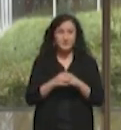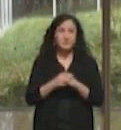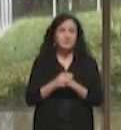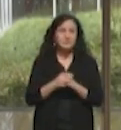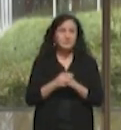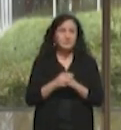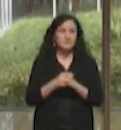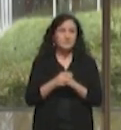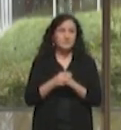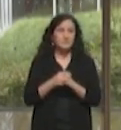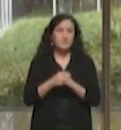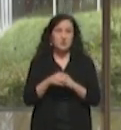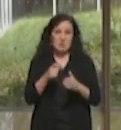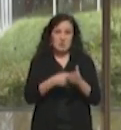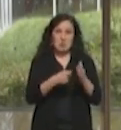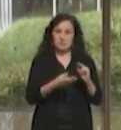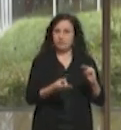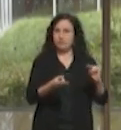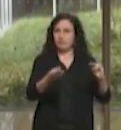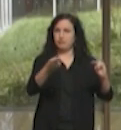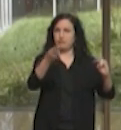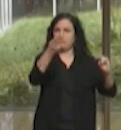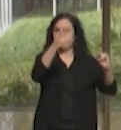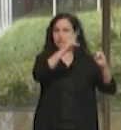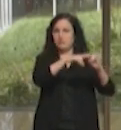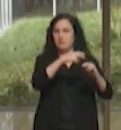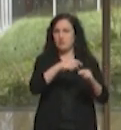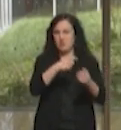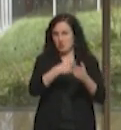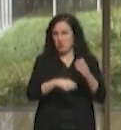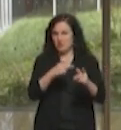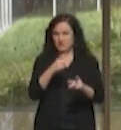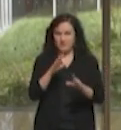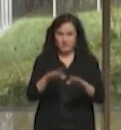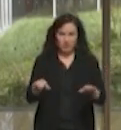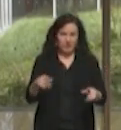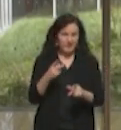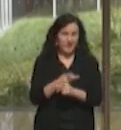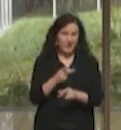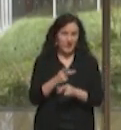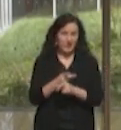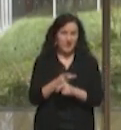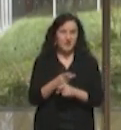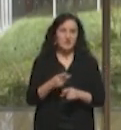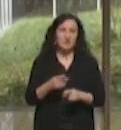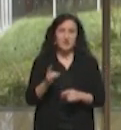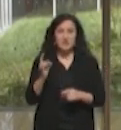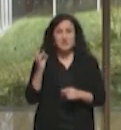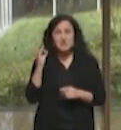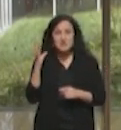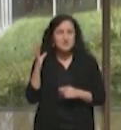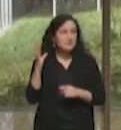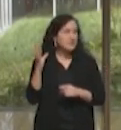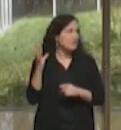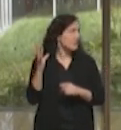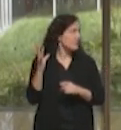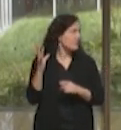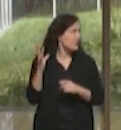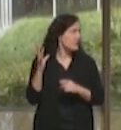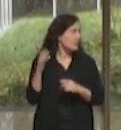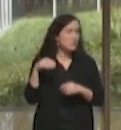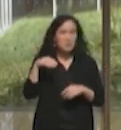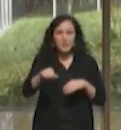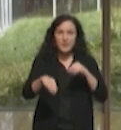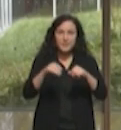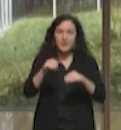when costs are going up, we're able to help out. The cost of childcare, oh my gosh. We're paying